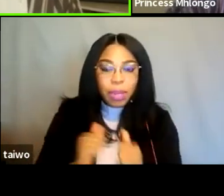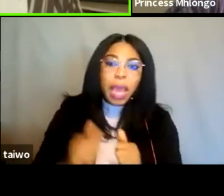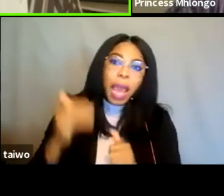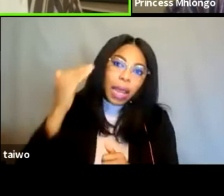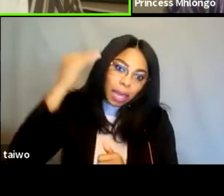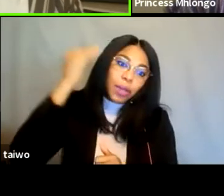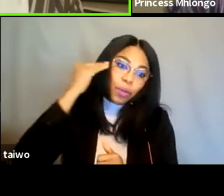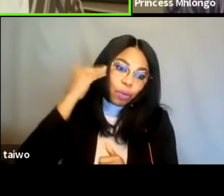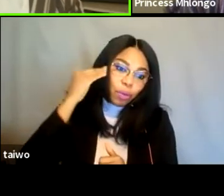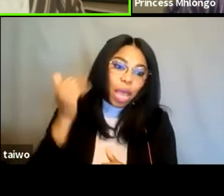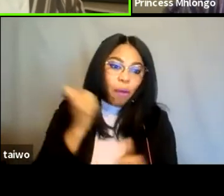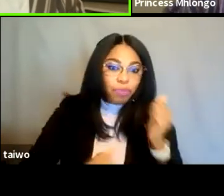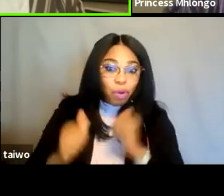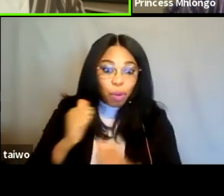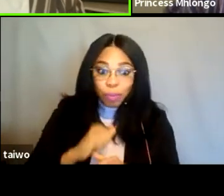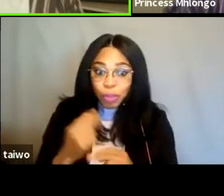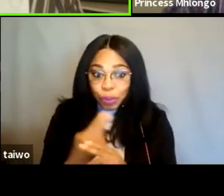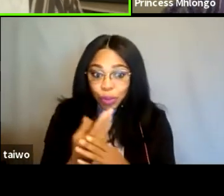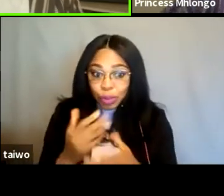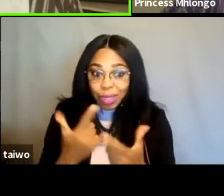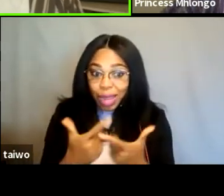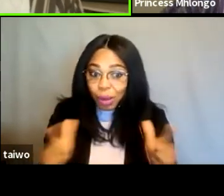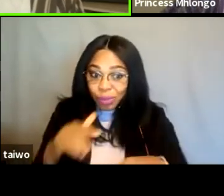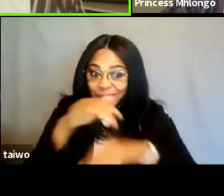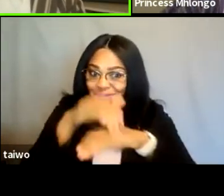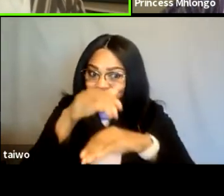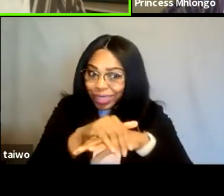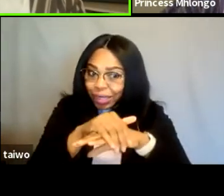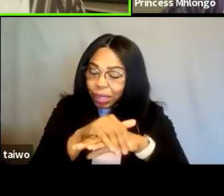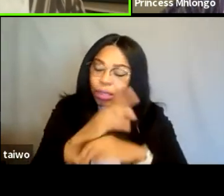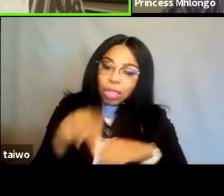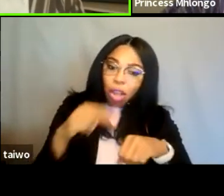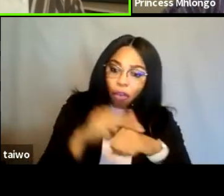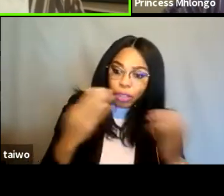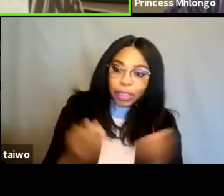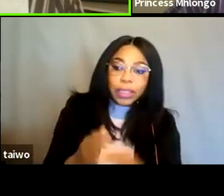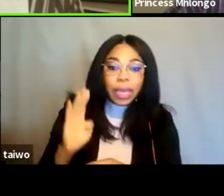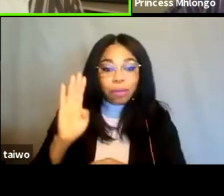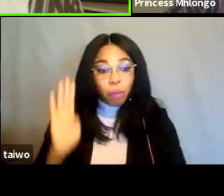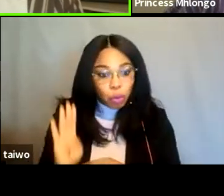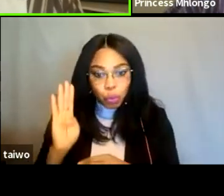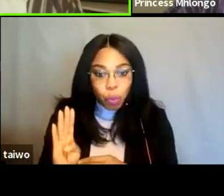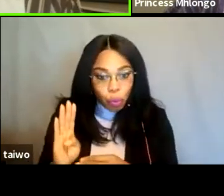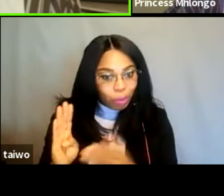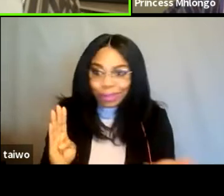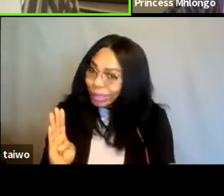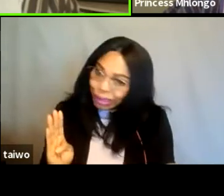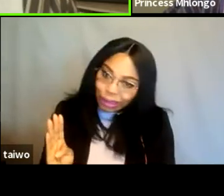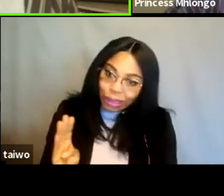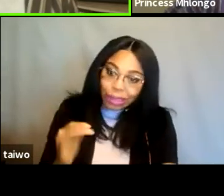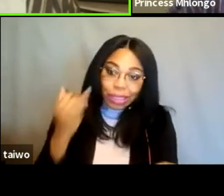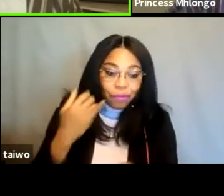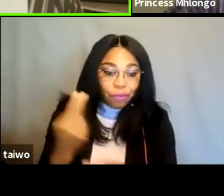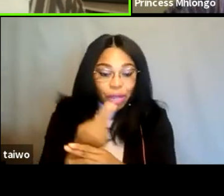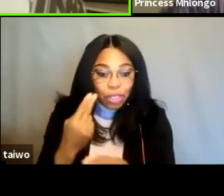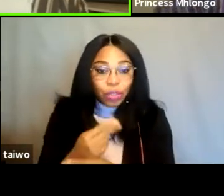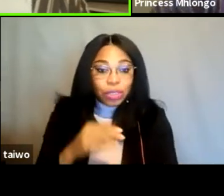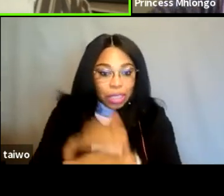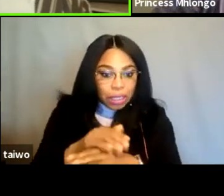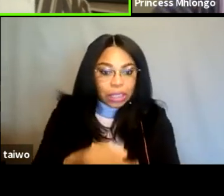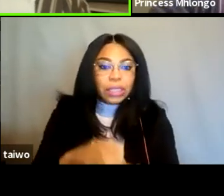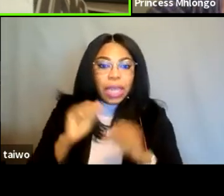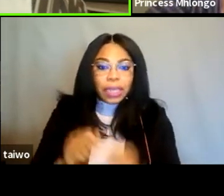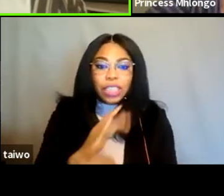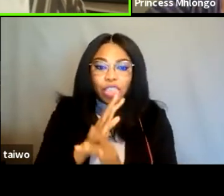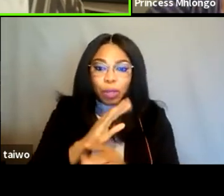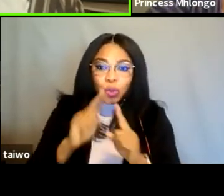that I was performing it in English, which of course in Botswana, it means that if I use English, I get to speak to the whole country. But it